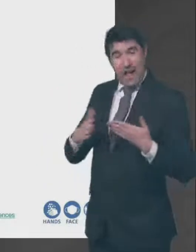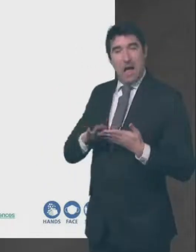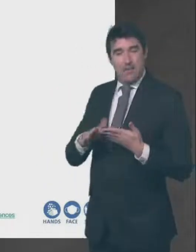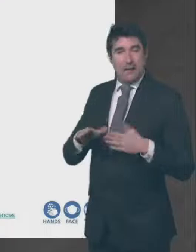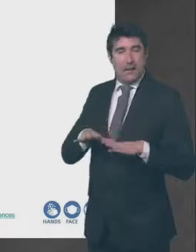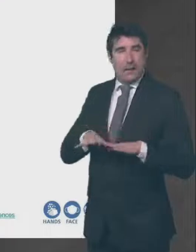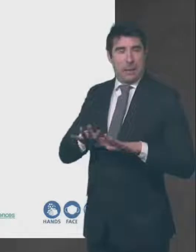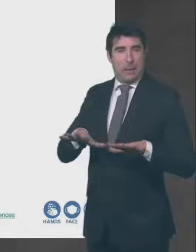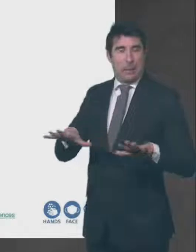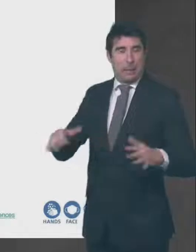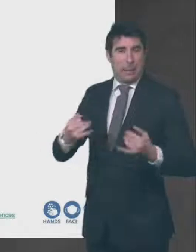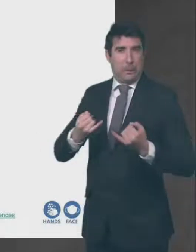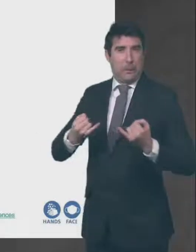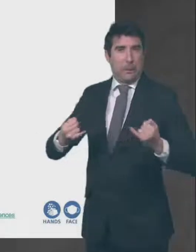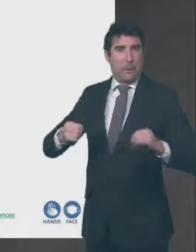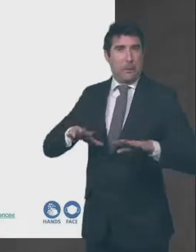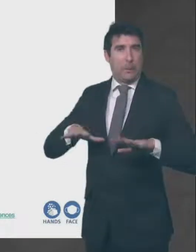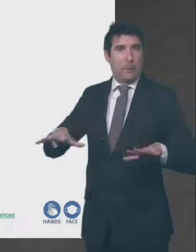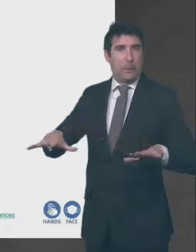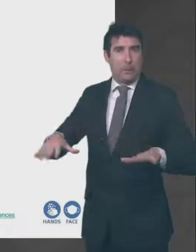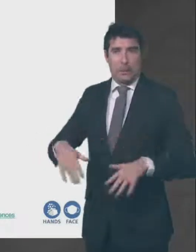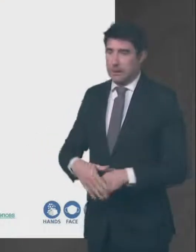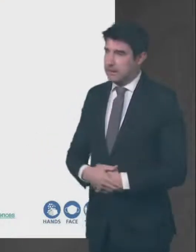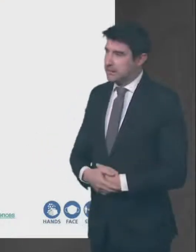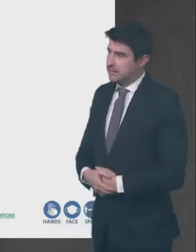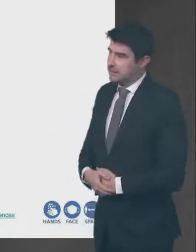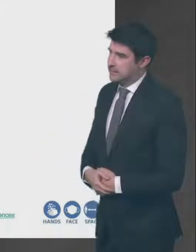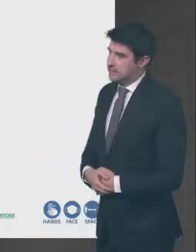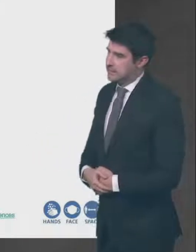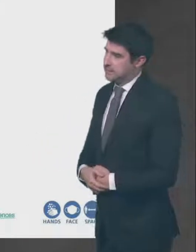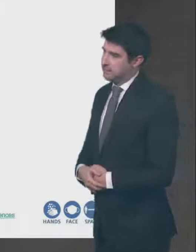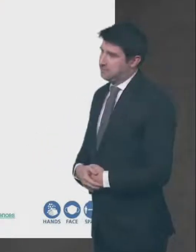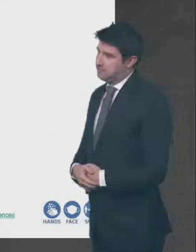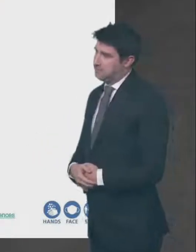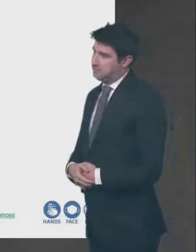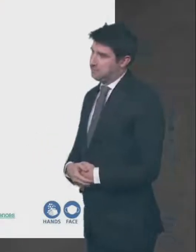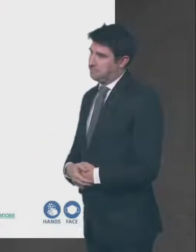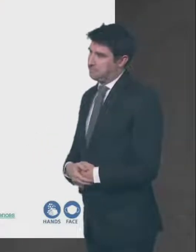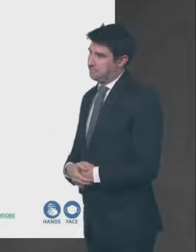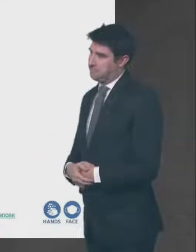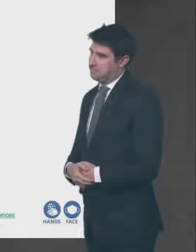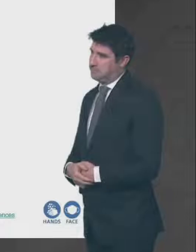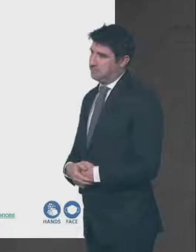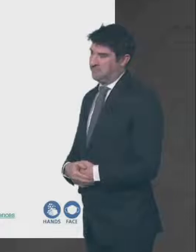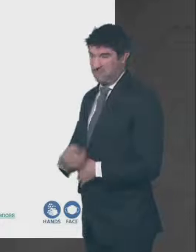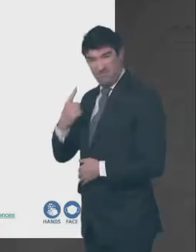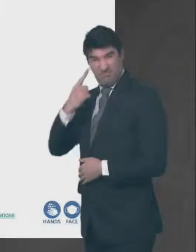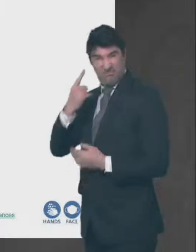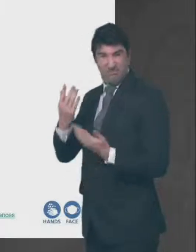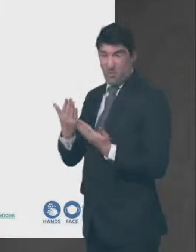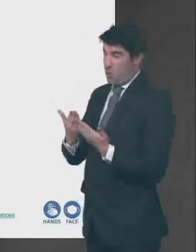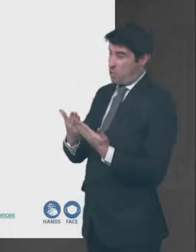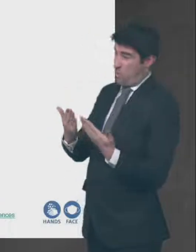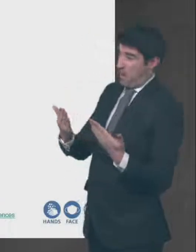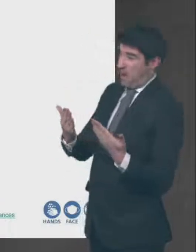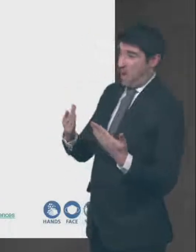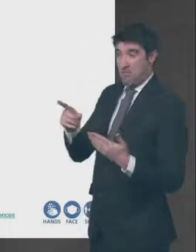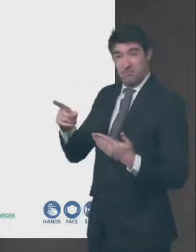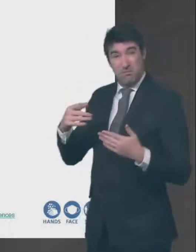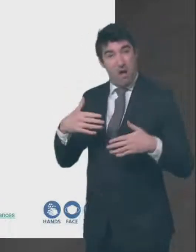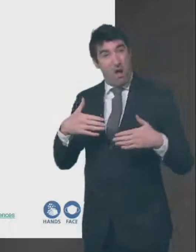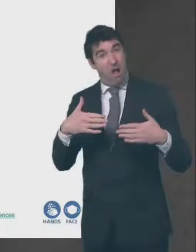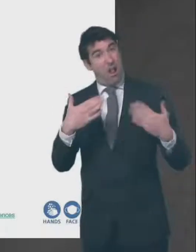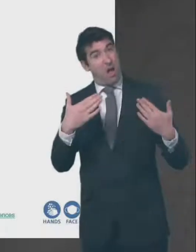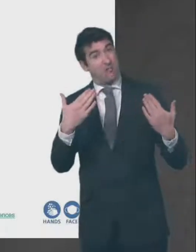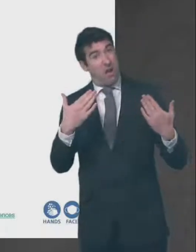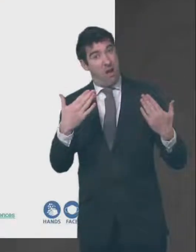growth across the national footprint in that time, and particularly centred on London, the South East and the